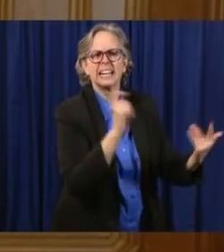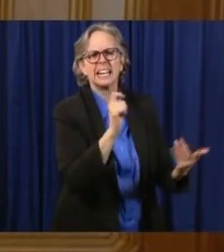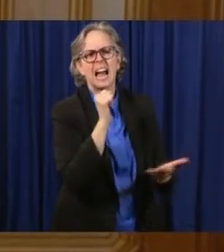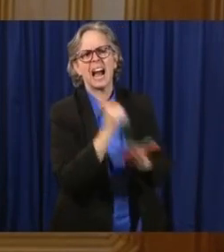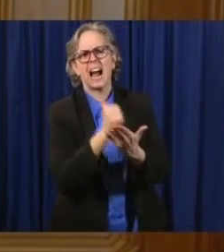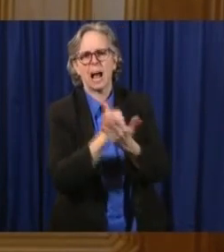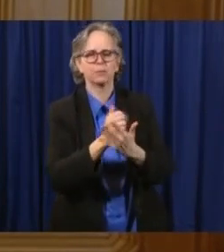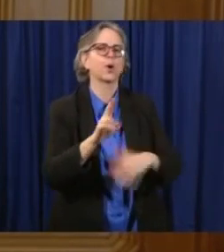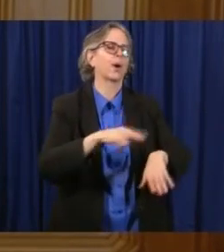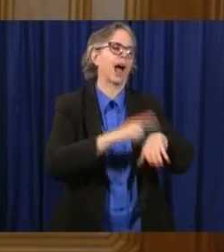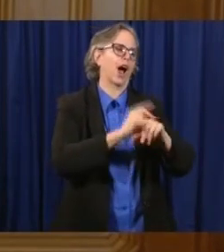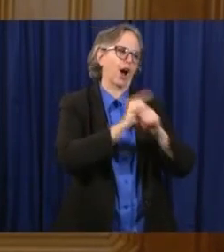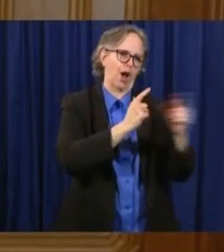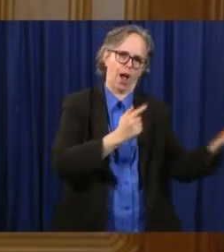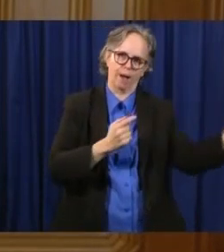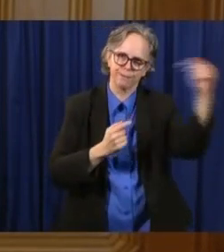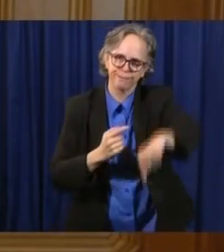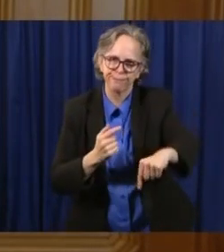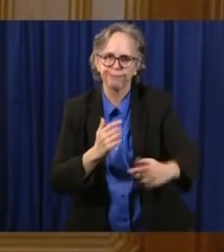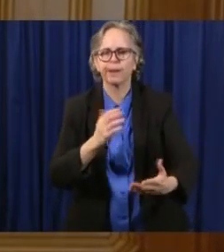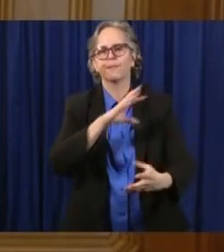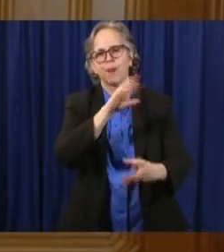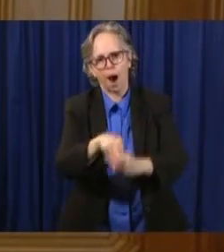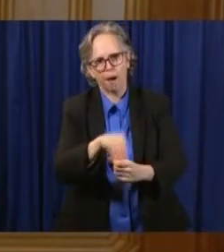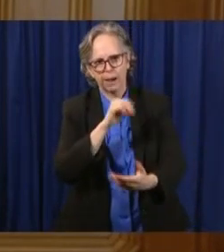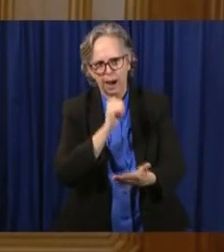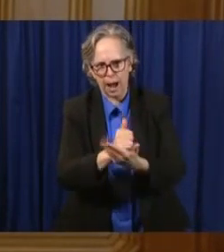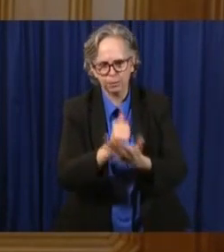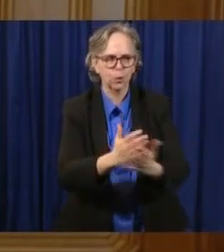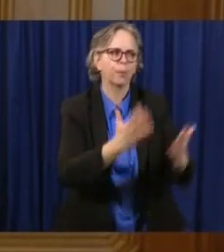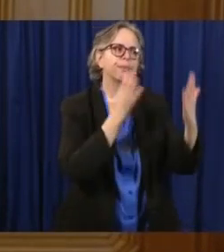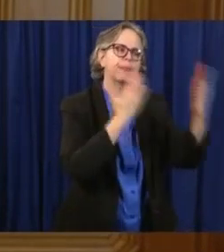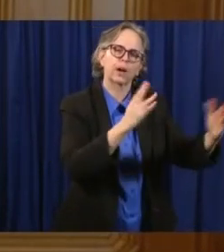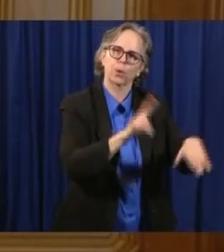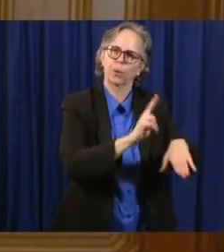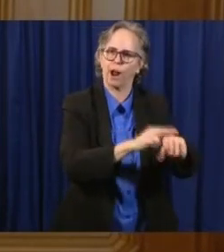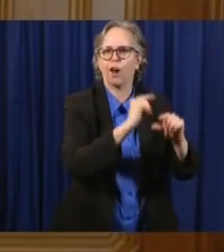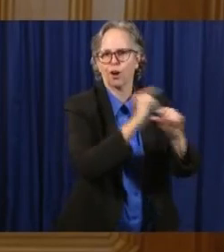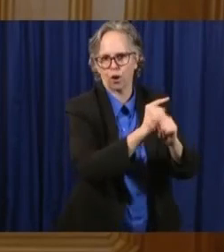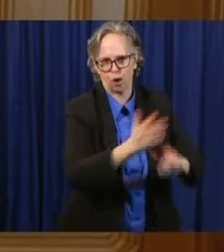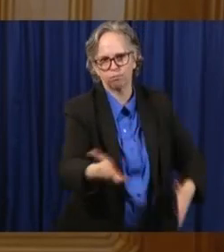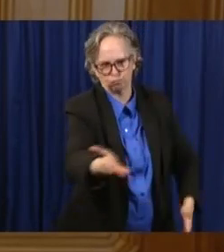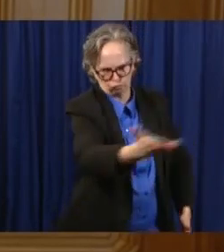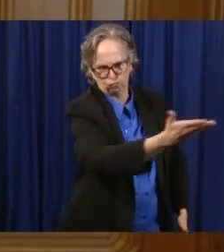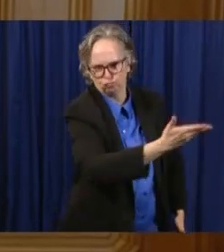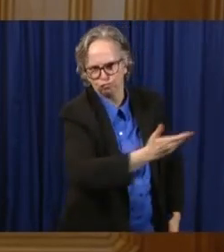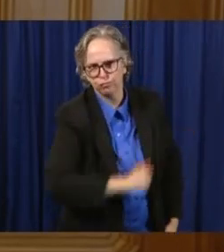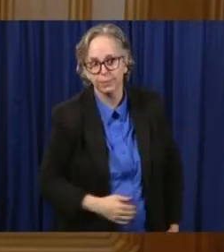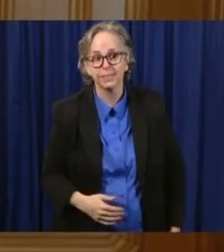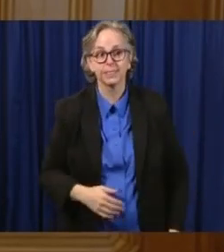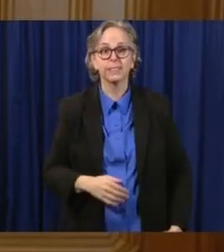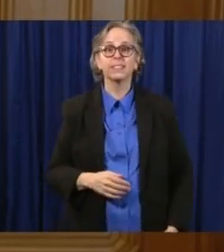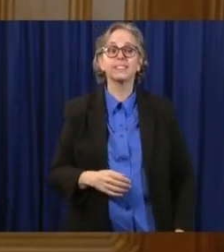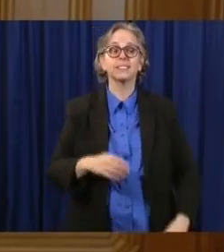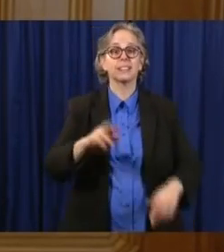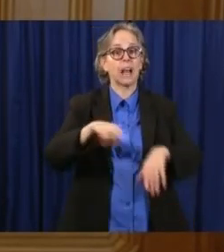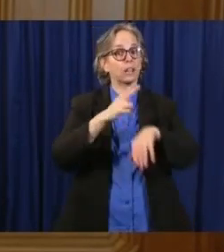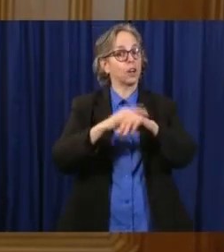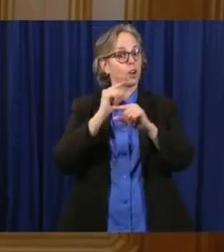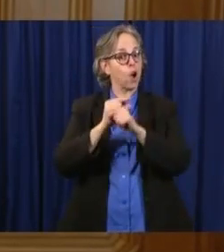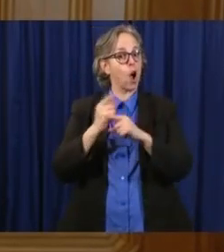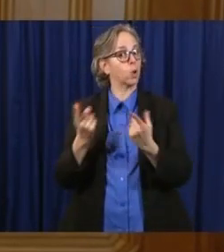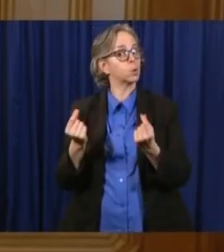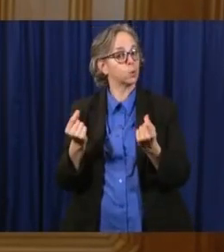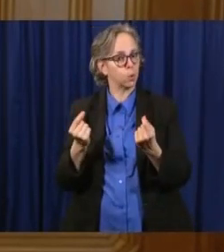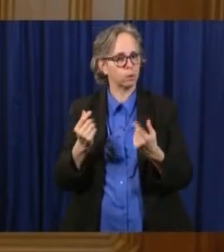thank the members of the National Guard who are doing this. Members are also working with General Harris